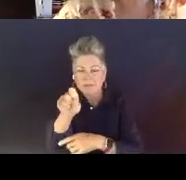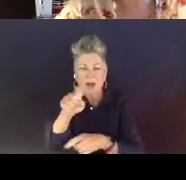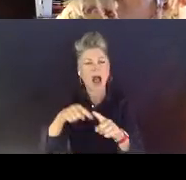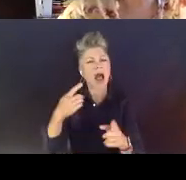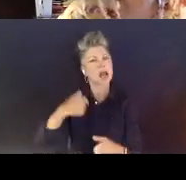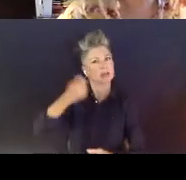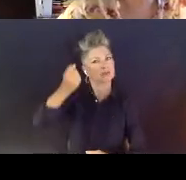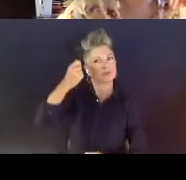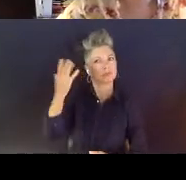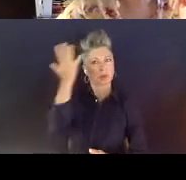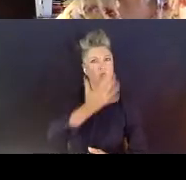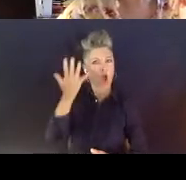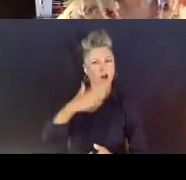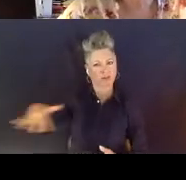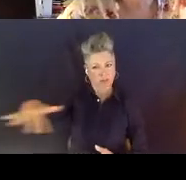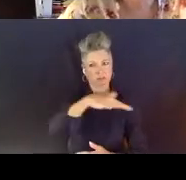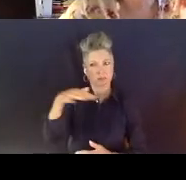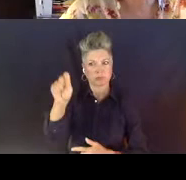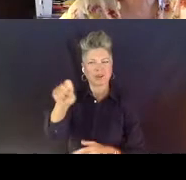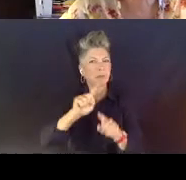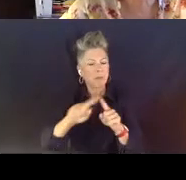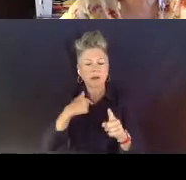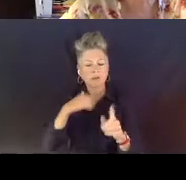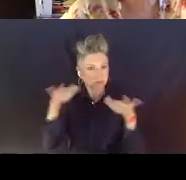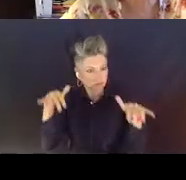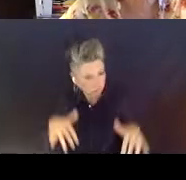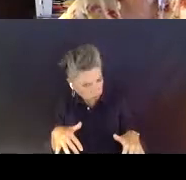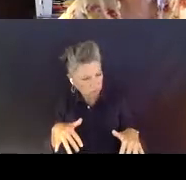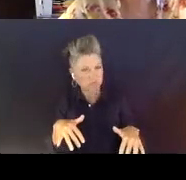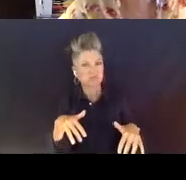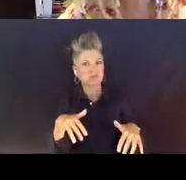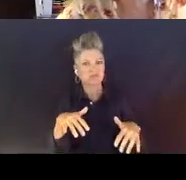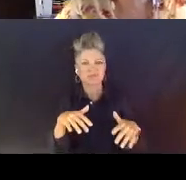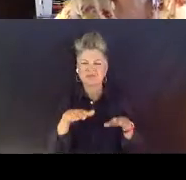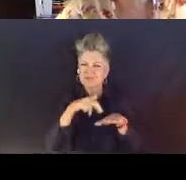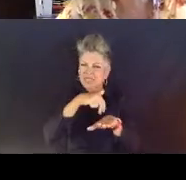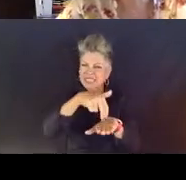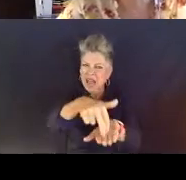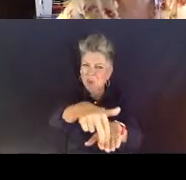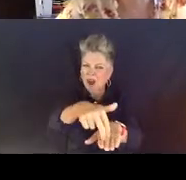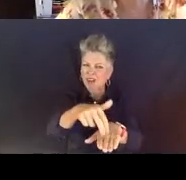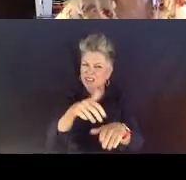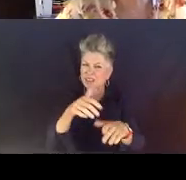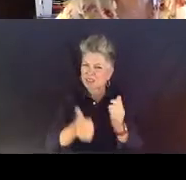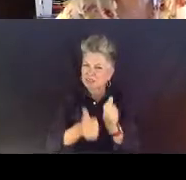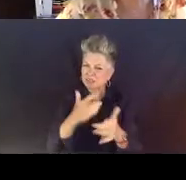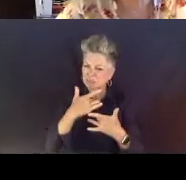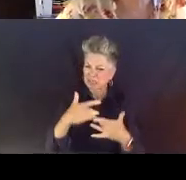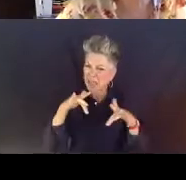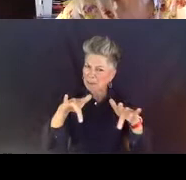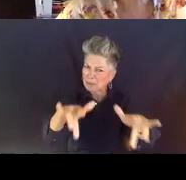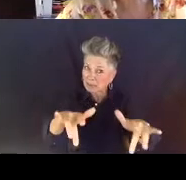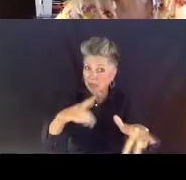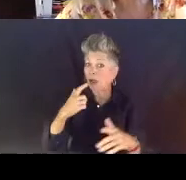cultural shock was that the city sidewalks were mostly empty. As I mentioned, I was born and raised in